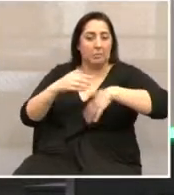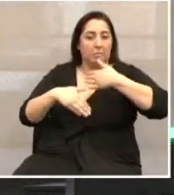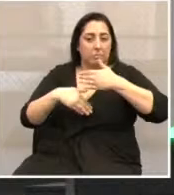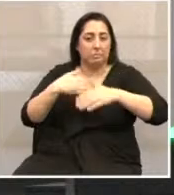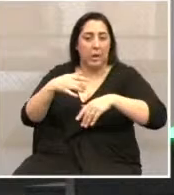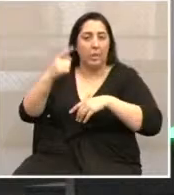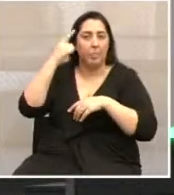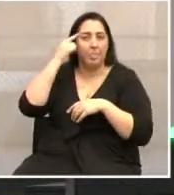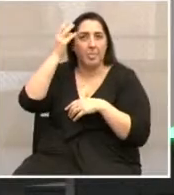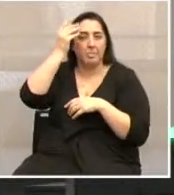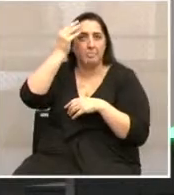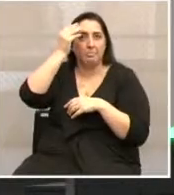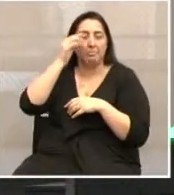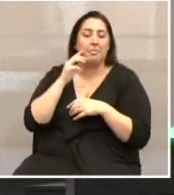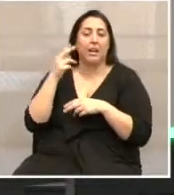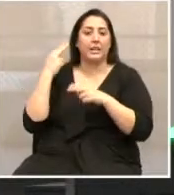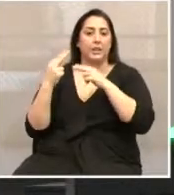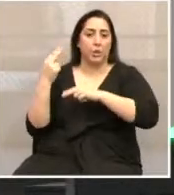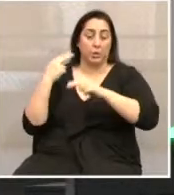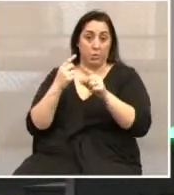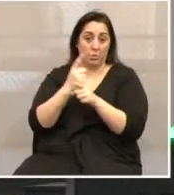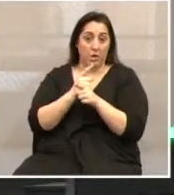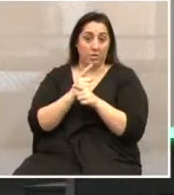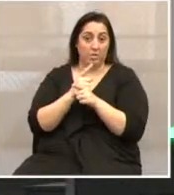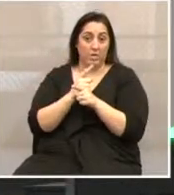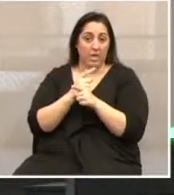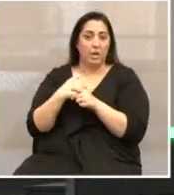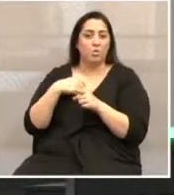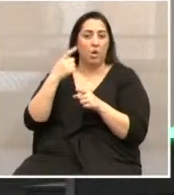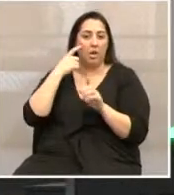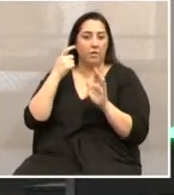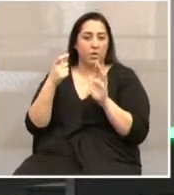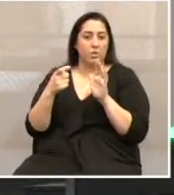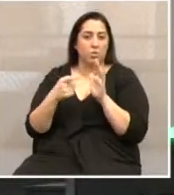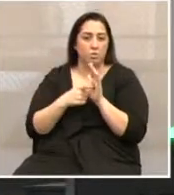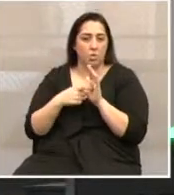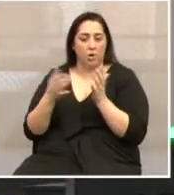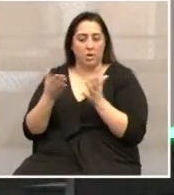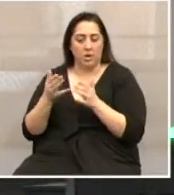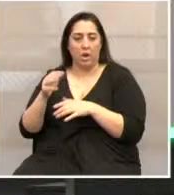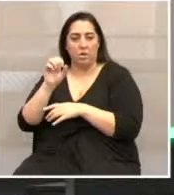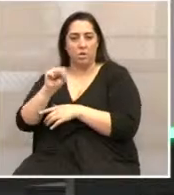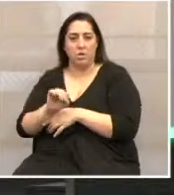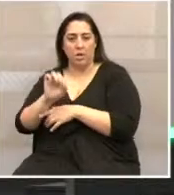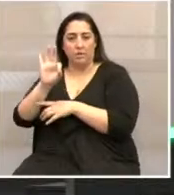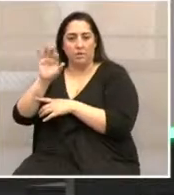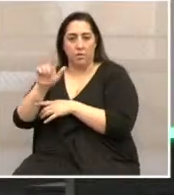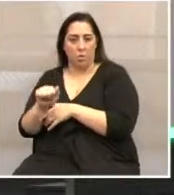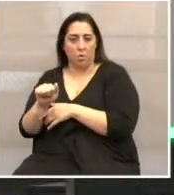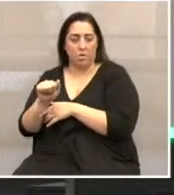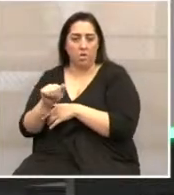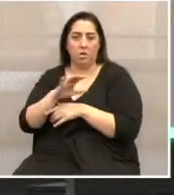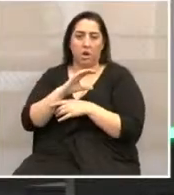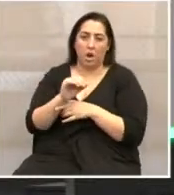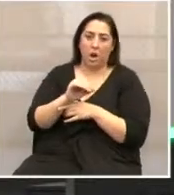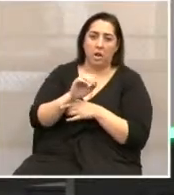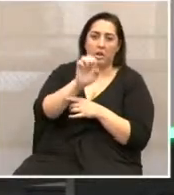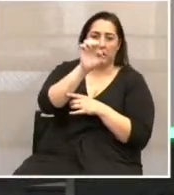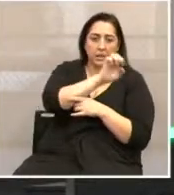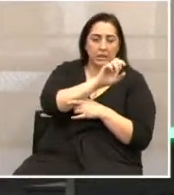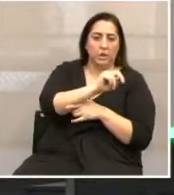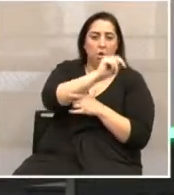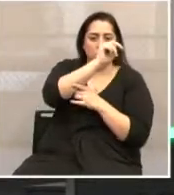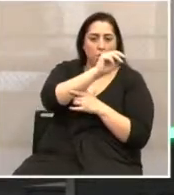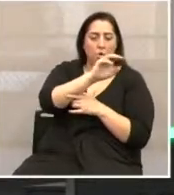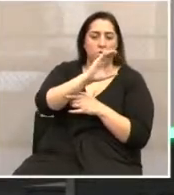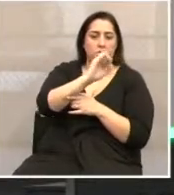South Florida, there are many parallels to the history that we experienced in eastern North Carolina. We were southern states. We ceded from the